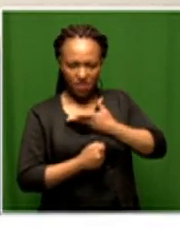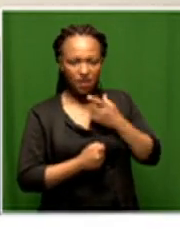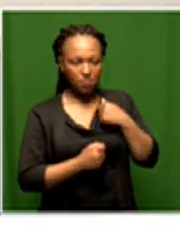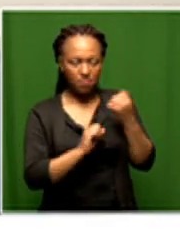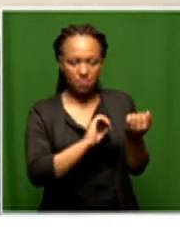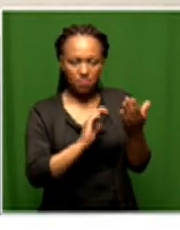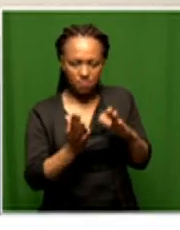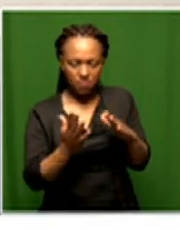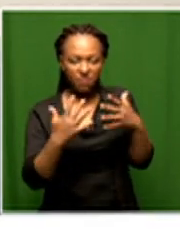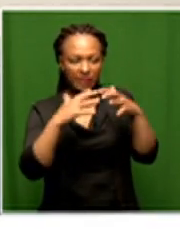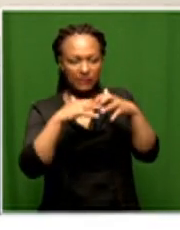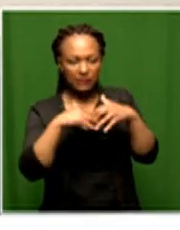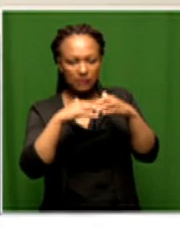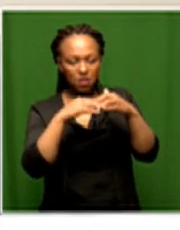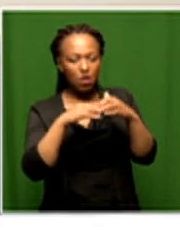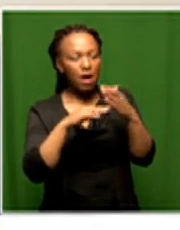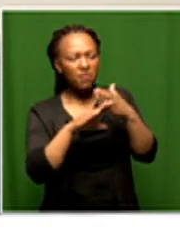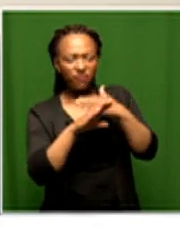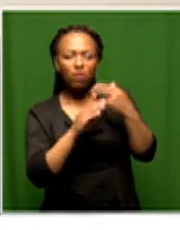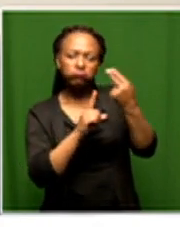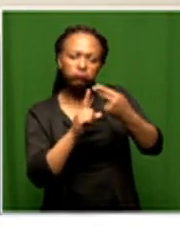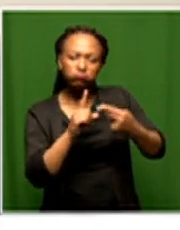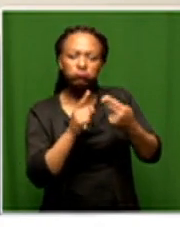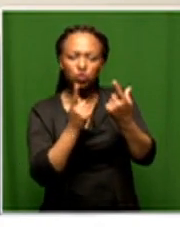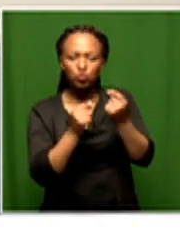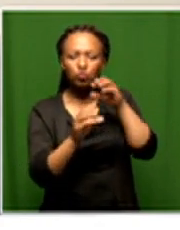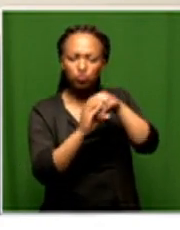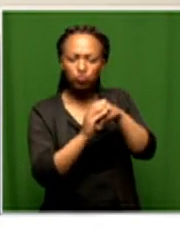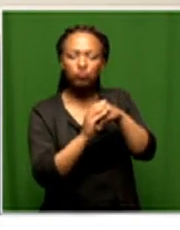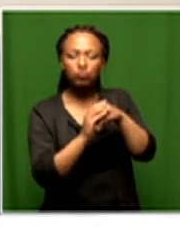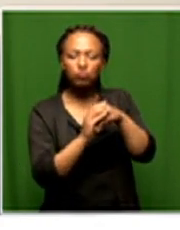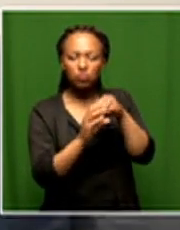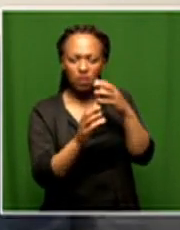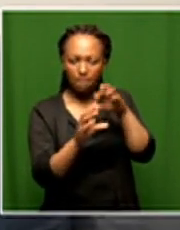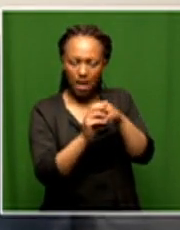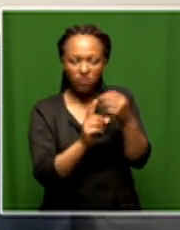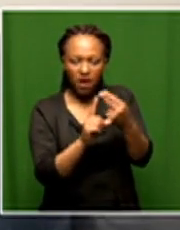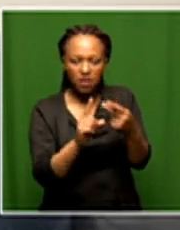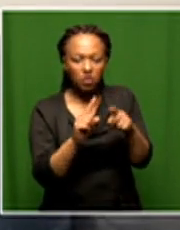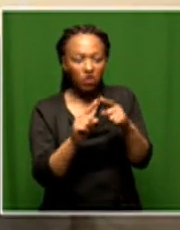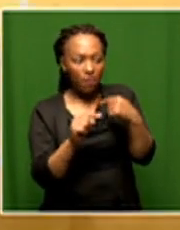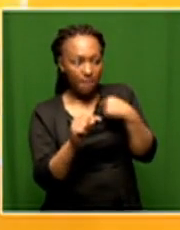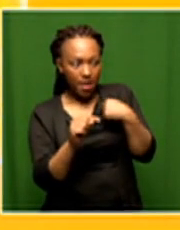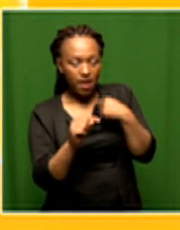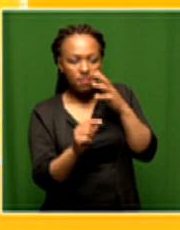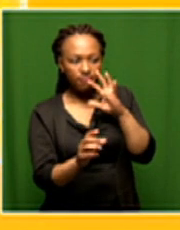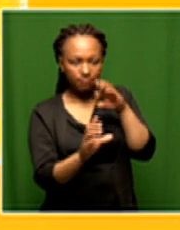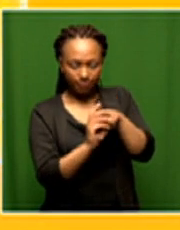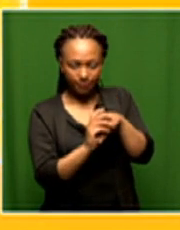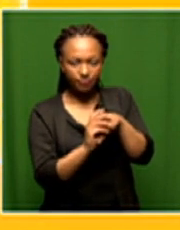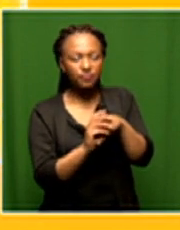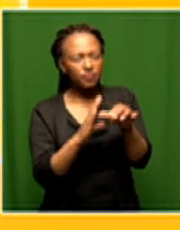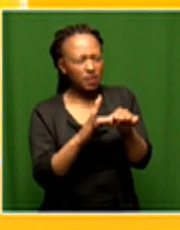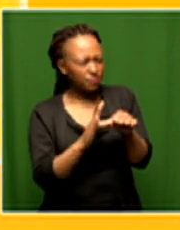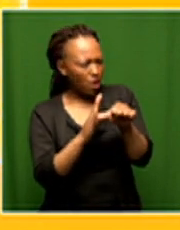one who initiated he was a fine artist. So I think just kind of moving forward, it was very important just